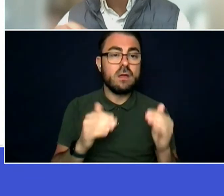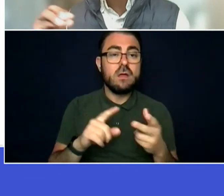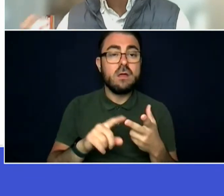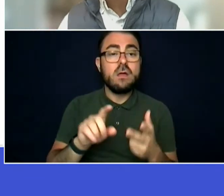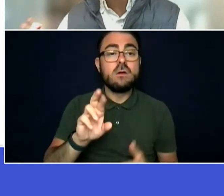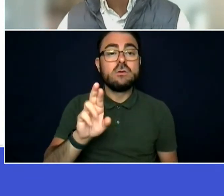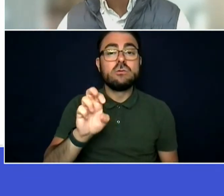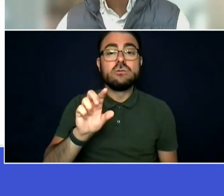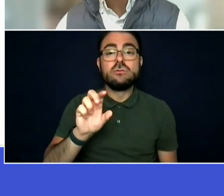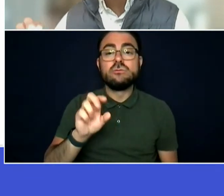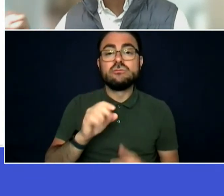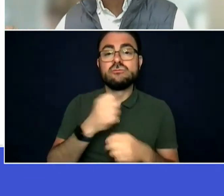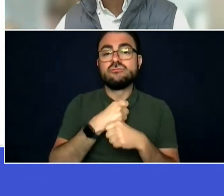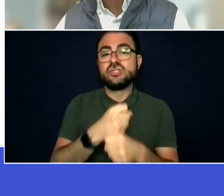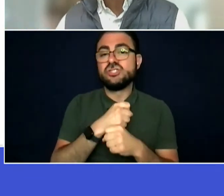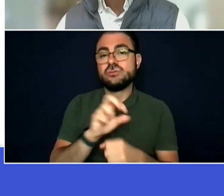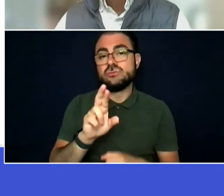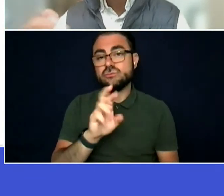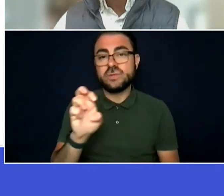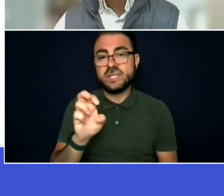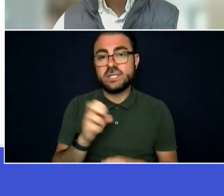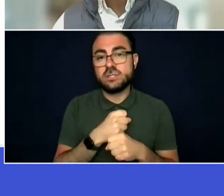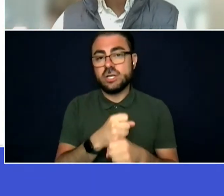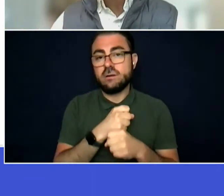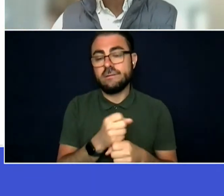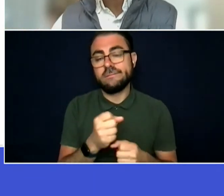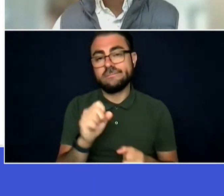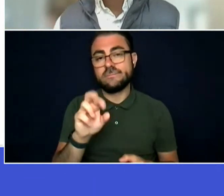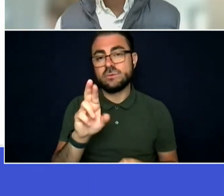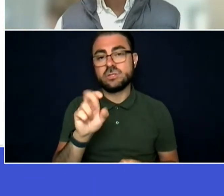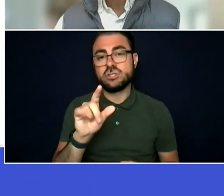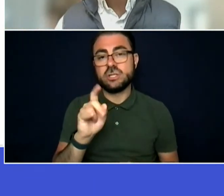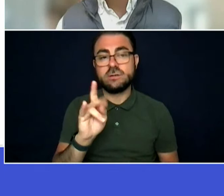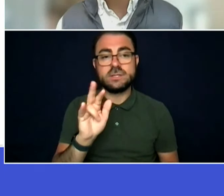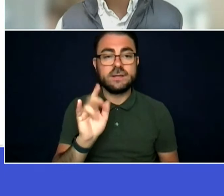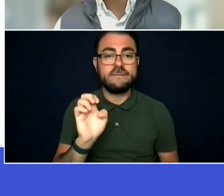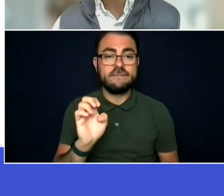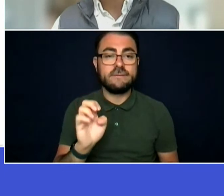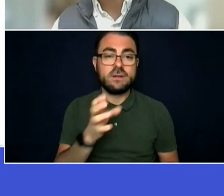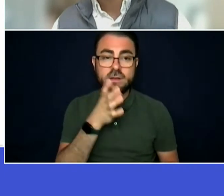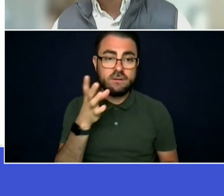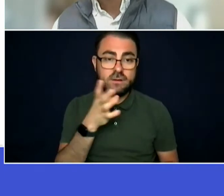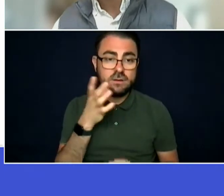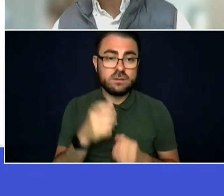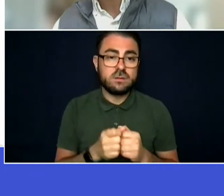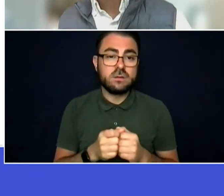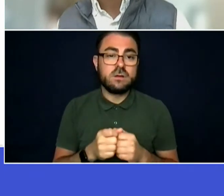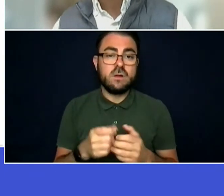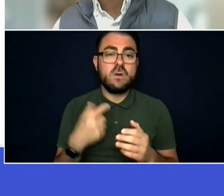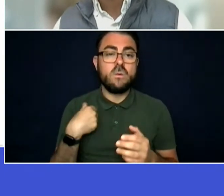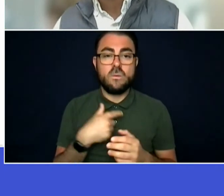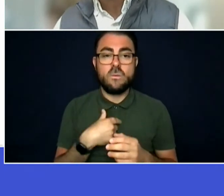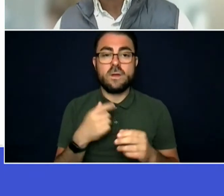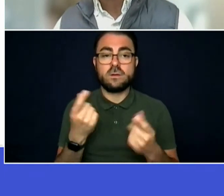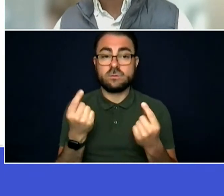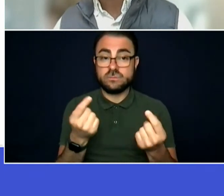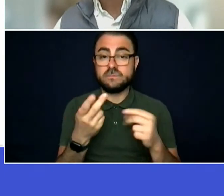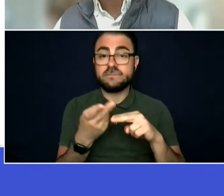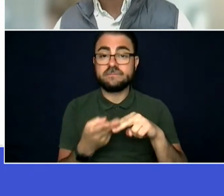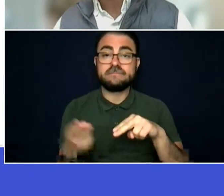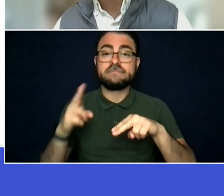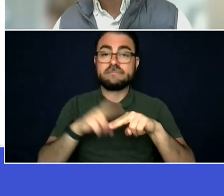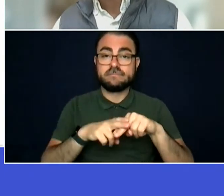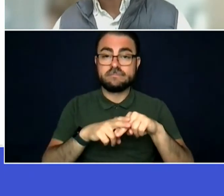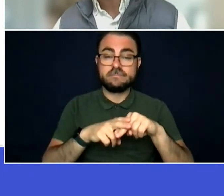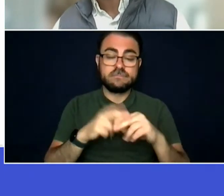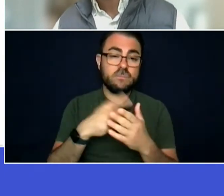responsive grant side, we reduced that allocation by $1 million in order and in part to increase the allocation for strategic program 9, which